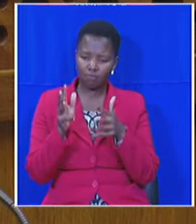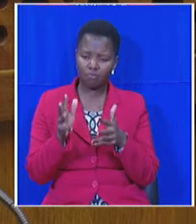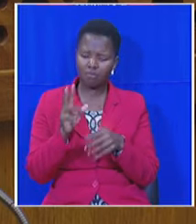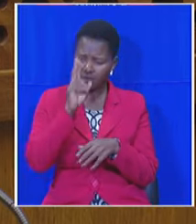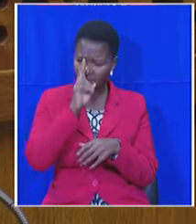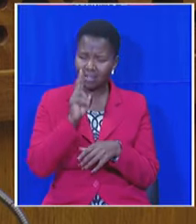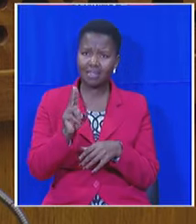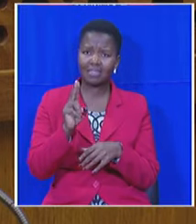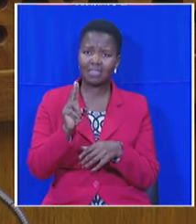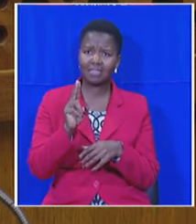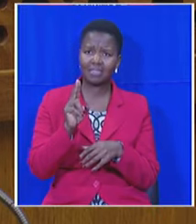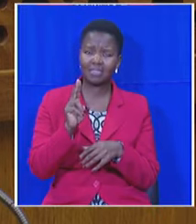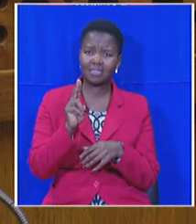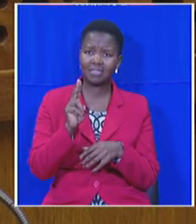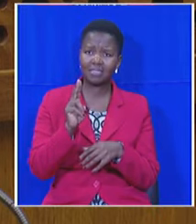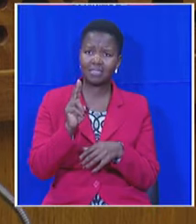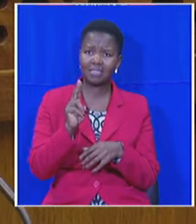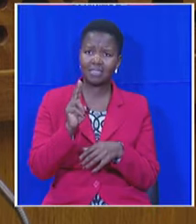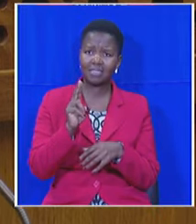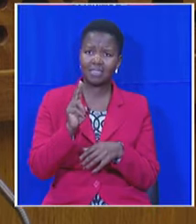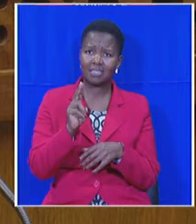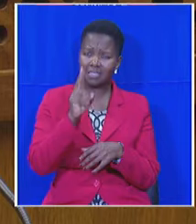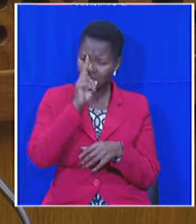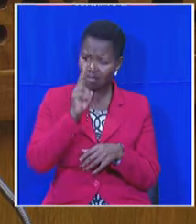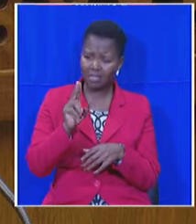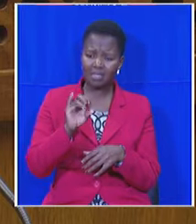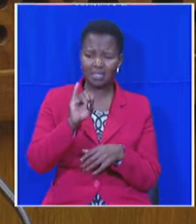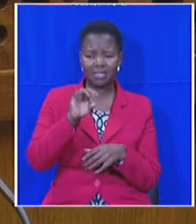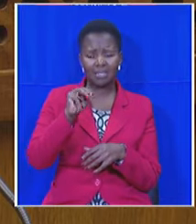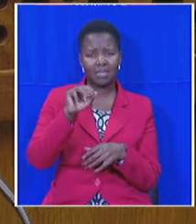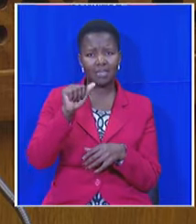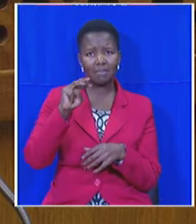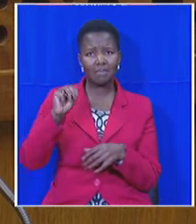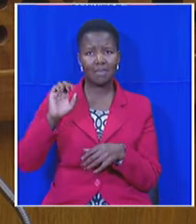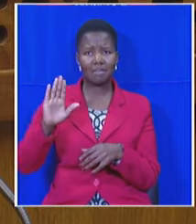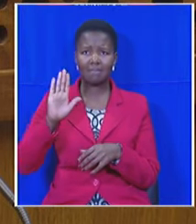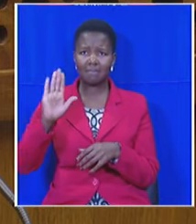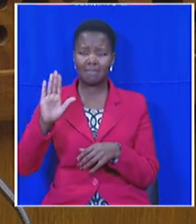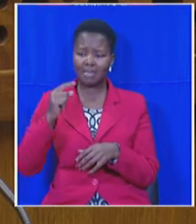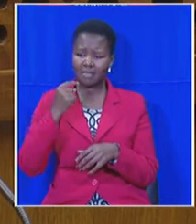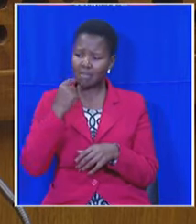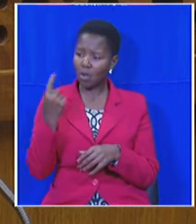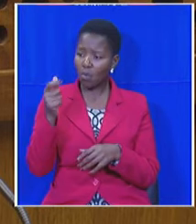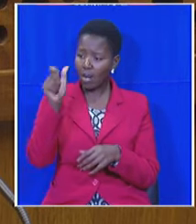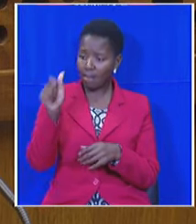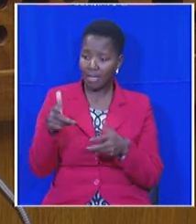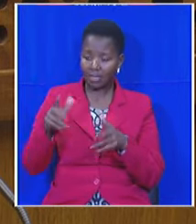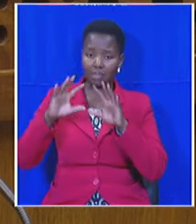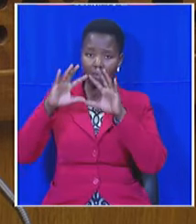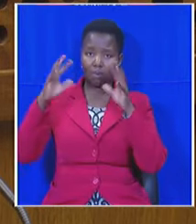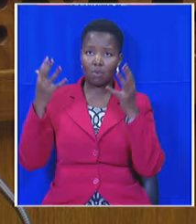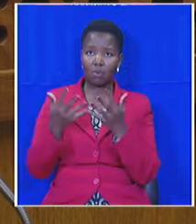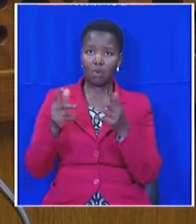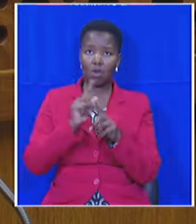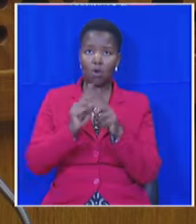honorable Order, honorable members. As for the honorable Imam, he must be the only person in the world who, unlike